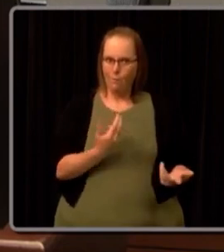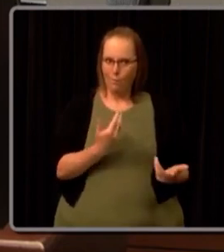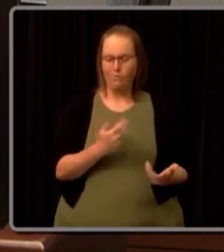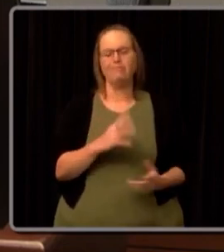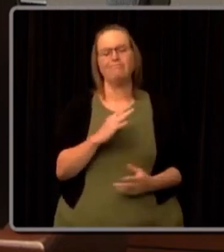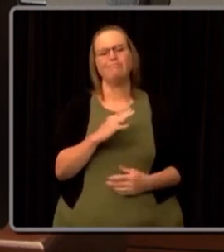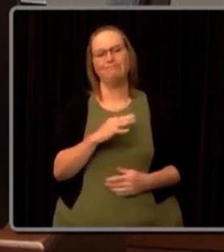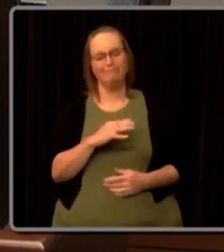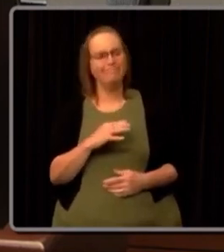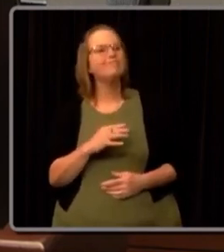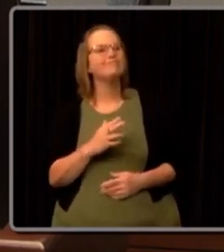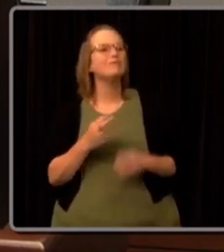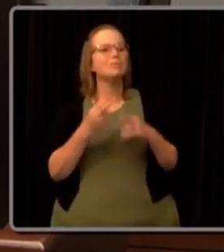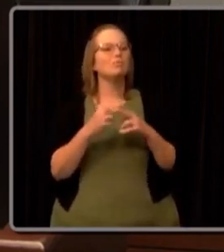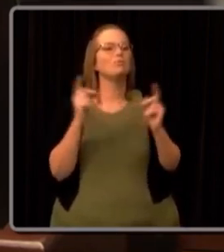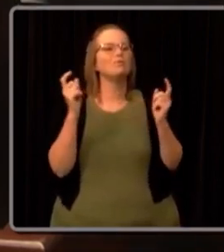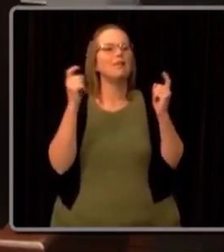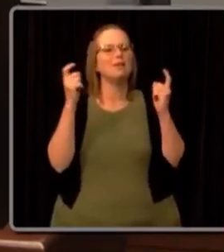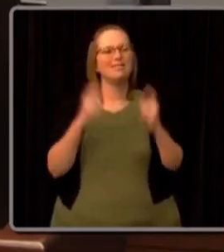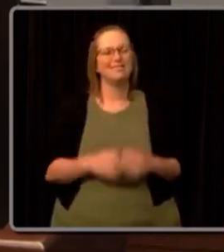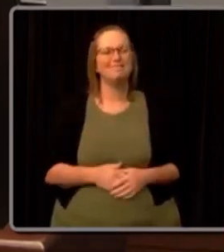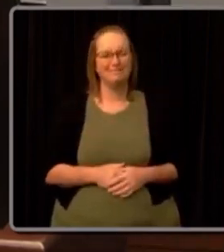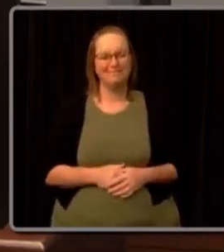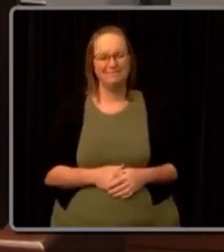those are some great celebrations.